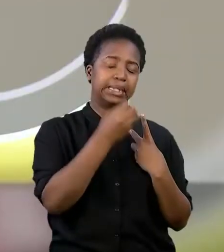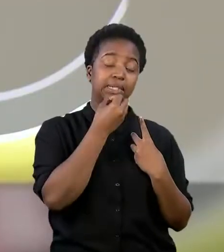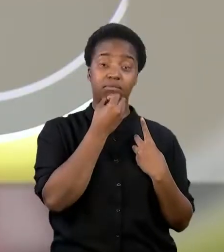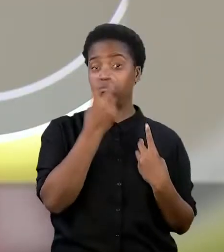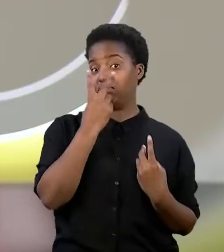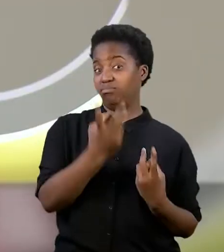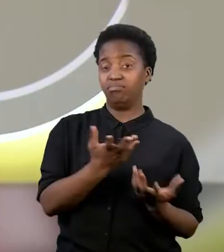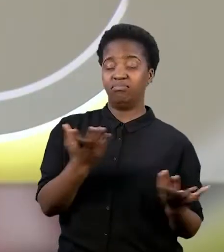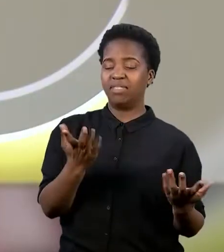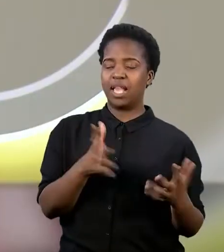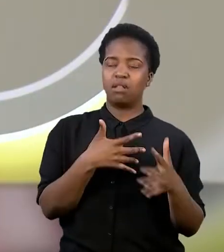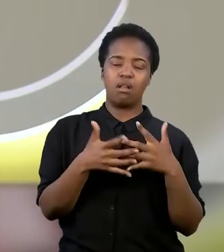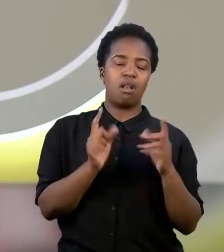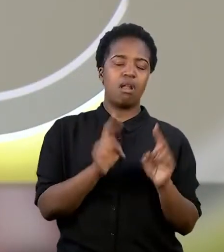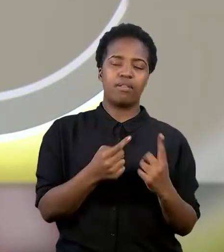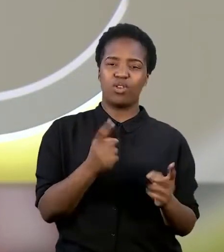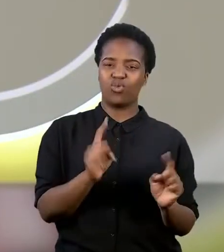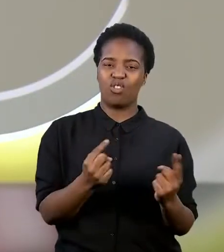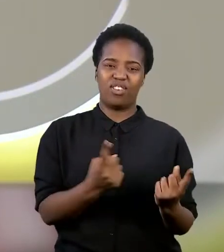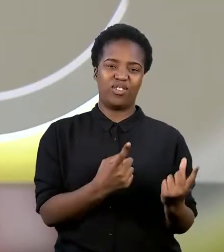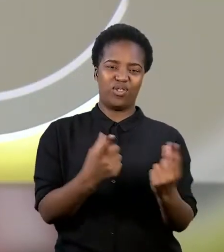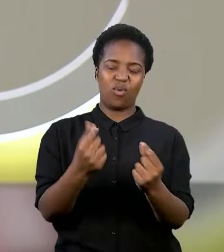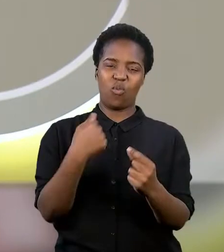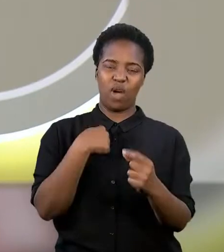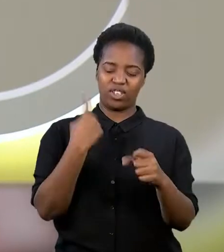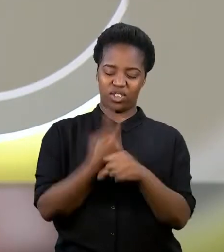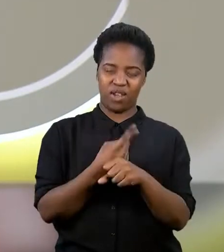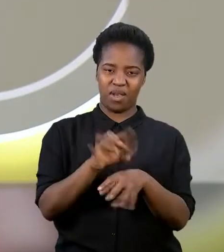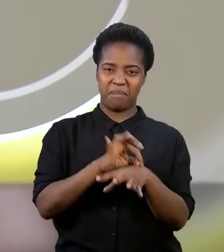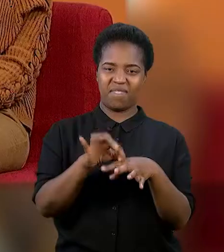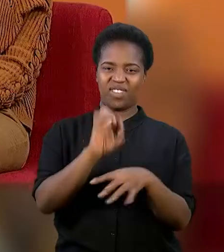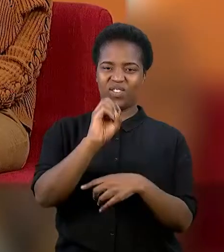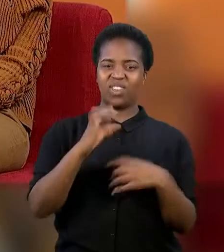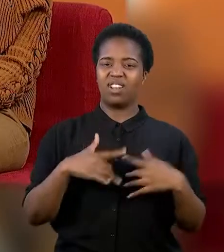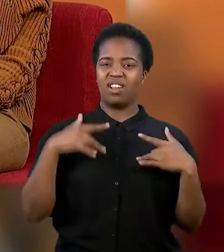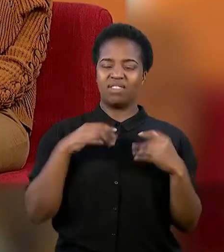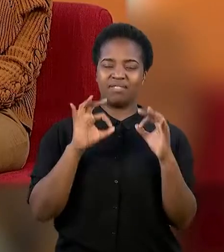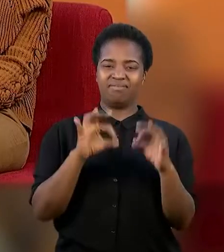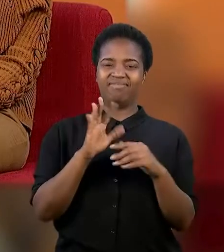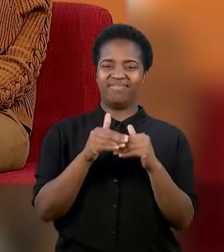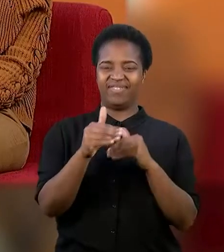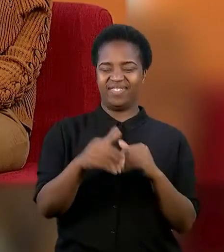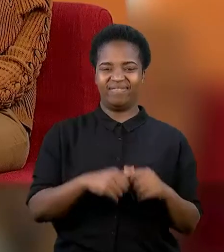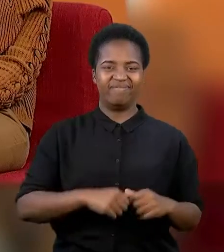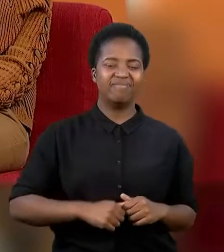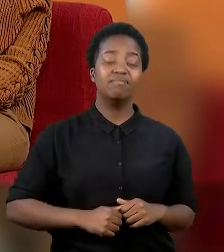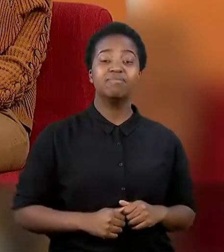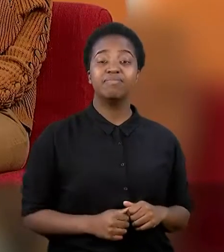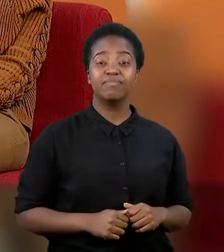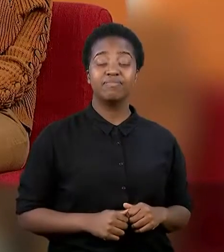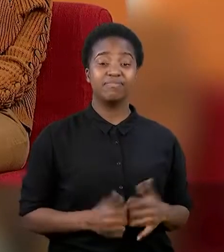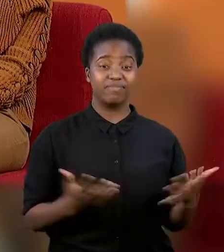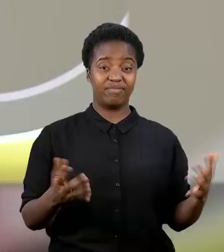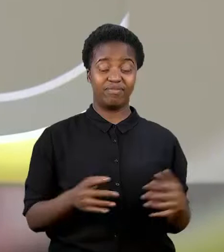hala gore bophelong ba lona ha ona ntho e ka le thibang ho ba le dula le etsa plan ya hore le gone go tswela pele le phele ka mogho le batlang ho phela ka